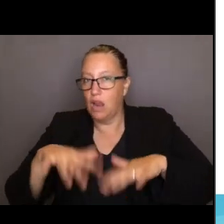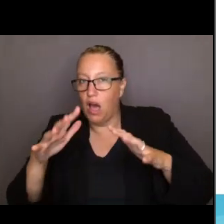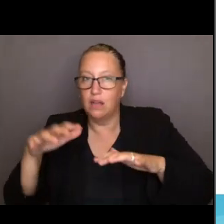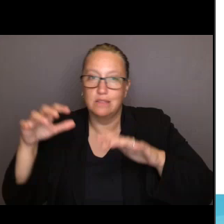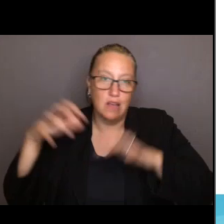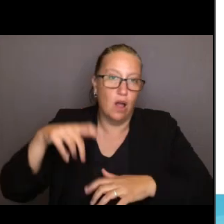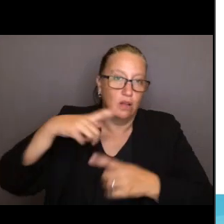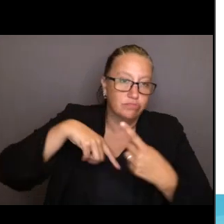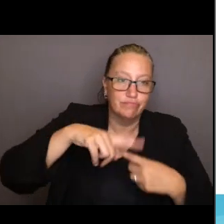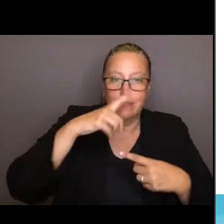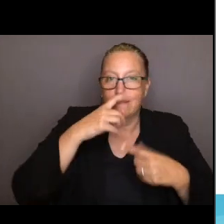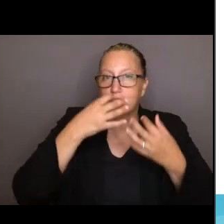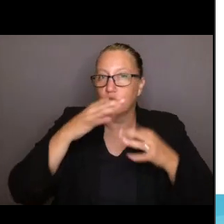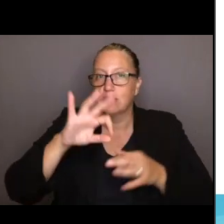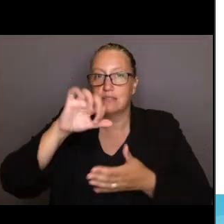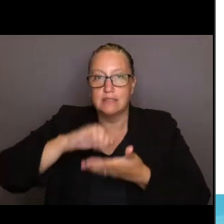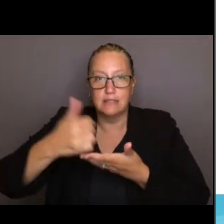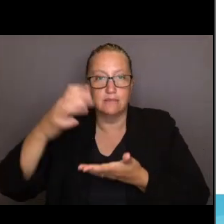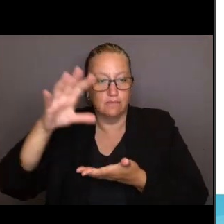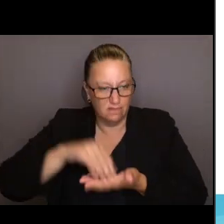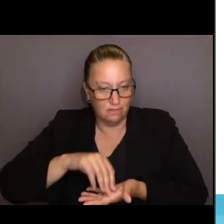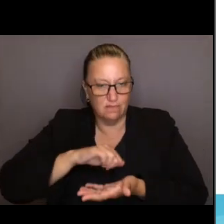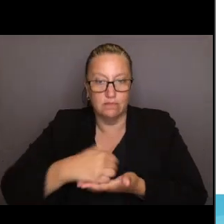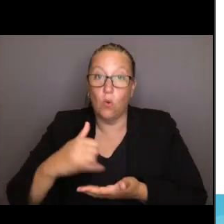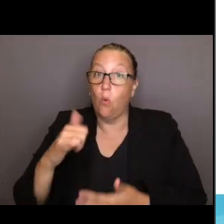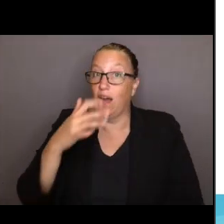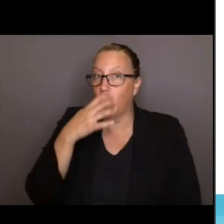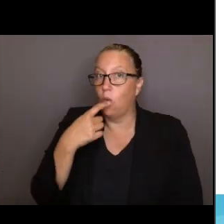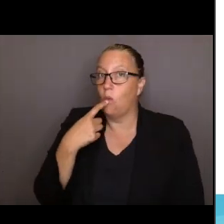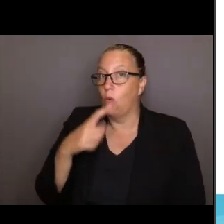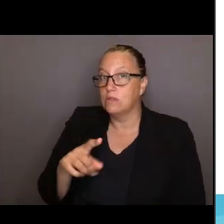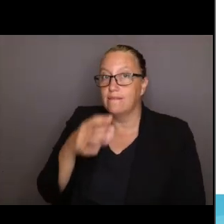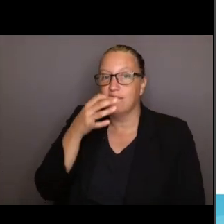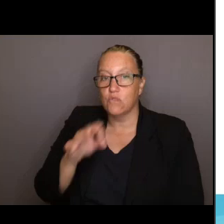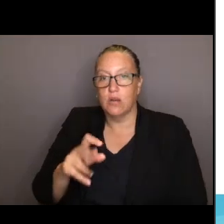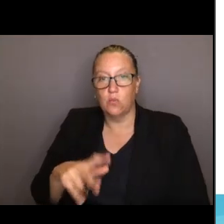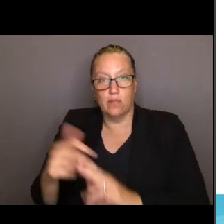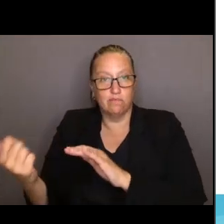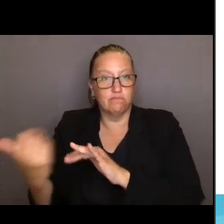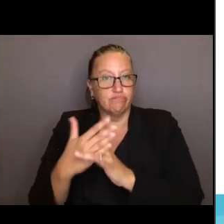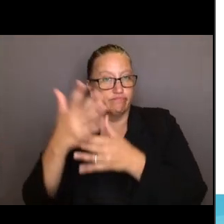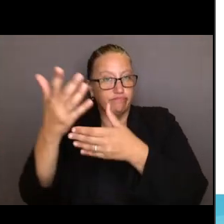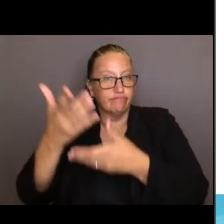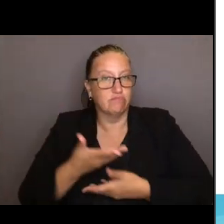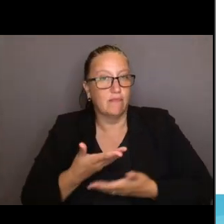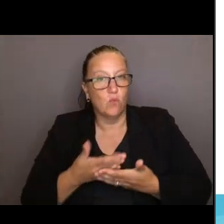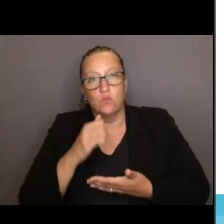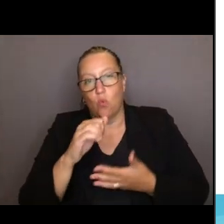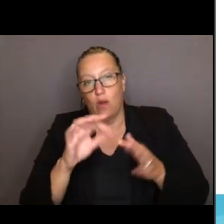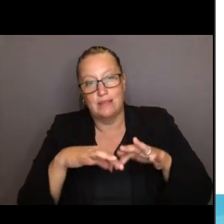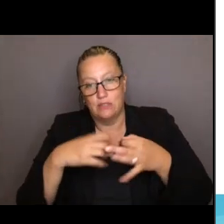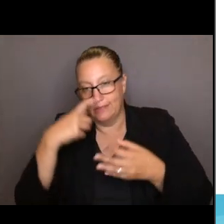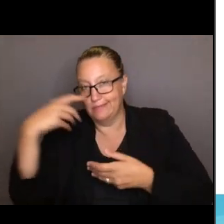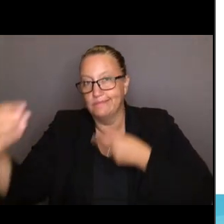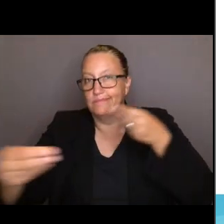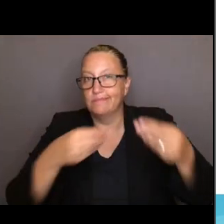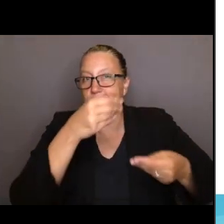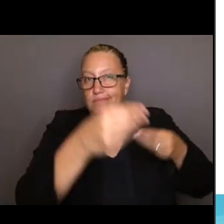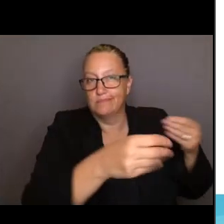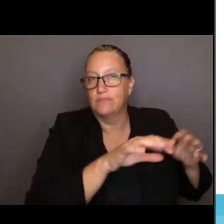and print, or you can order them for free with free delivery to be delivered to your organisation to hand out to clients. So please